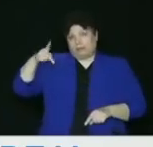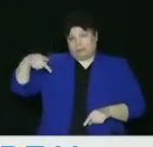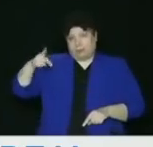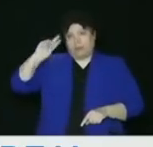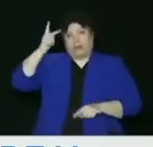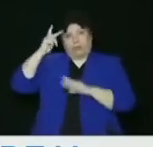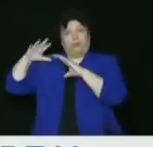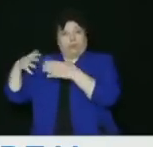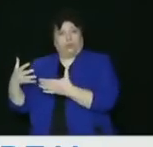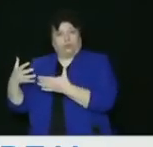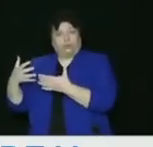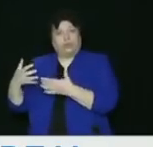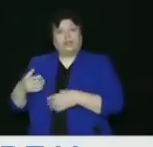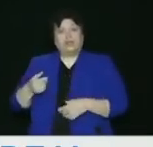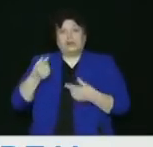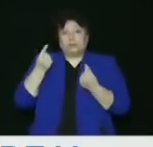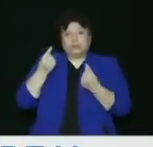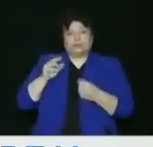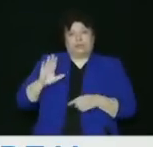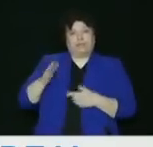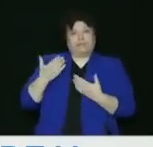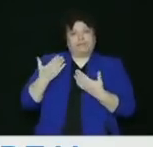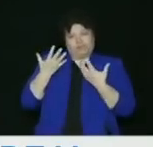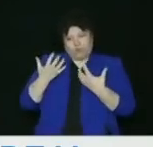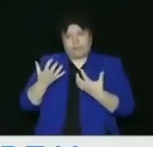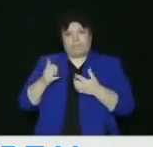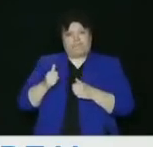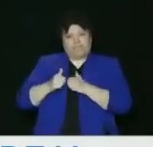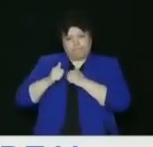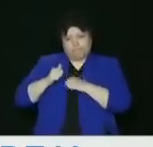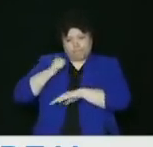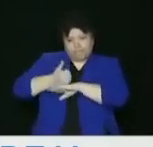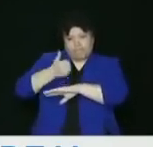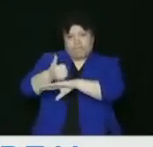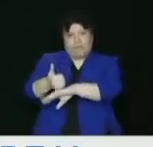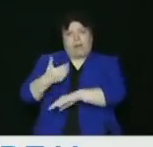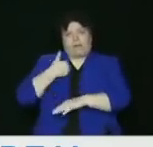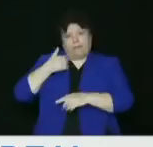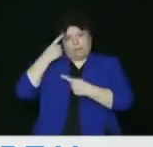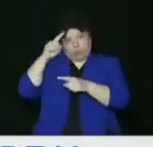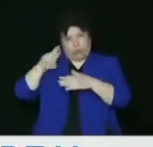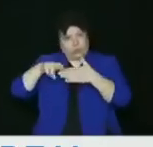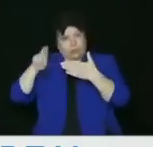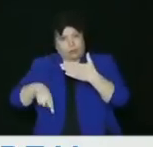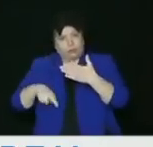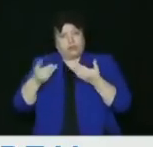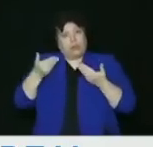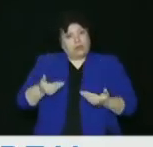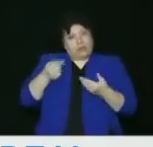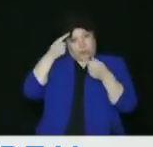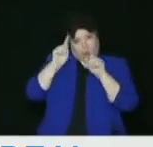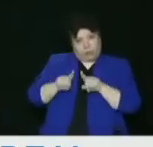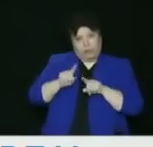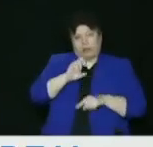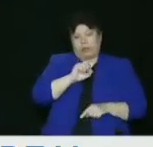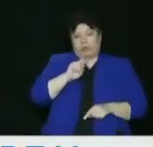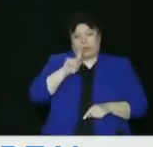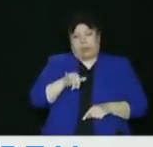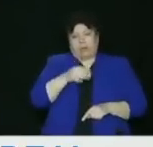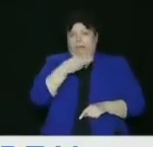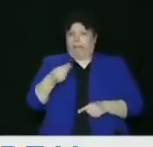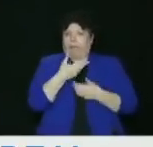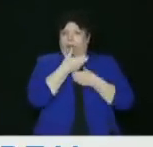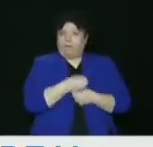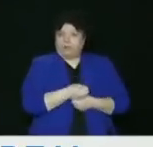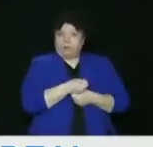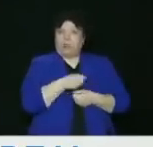in order to start producing results, starting now. This agreement is one of supply and confidence,